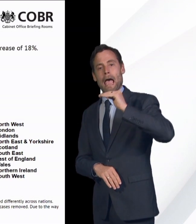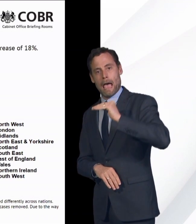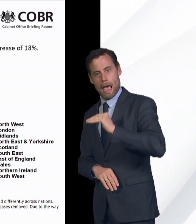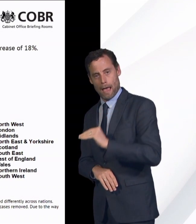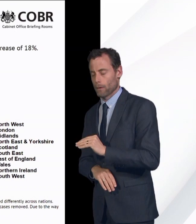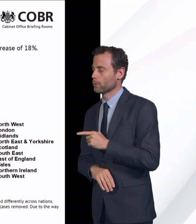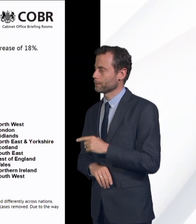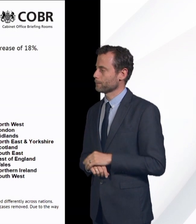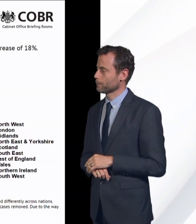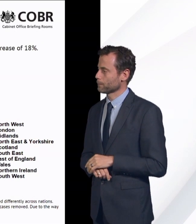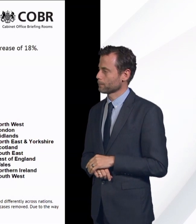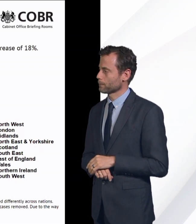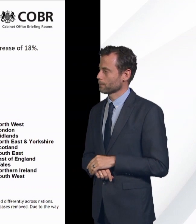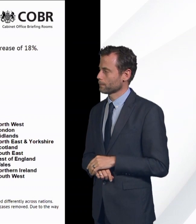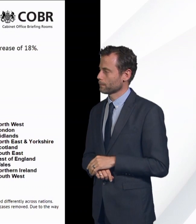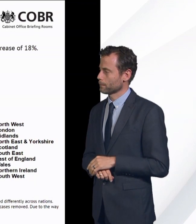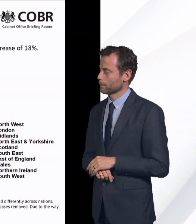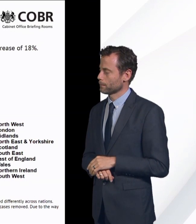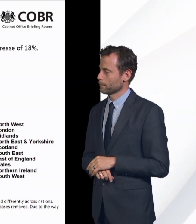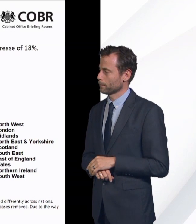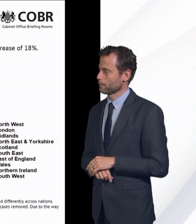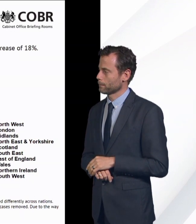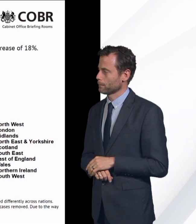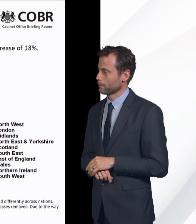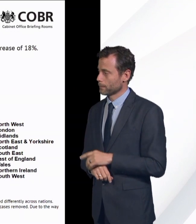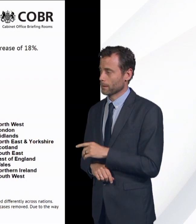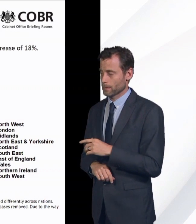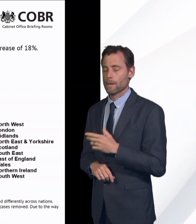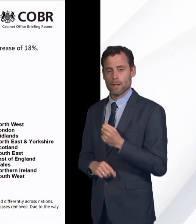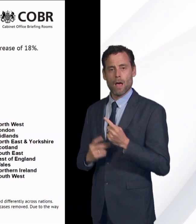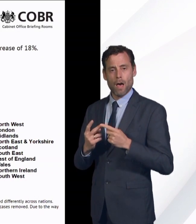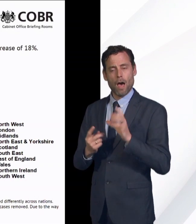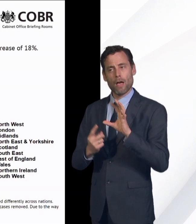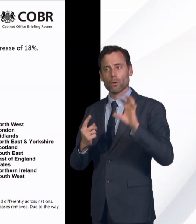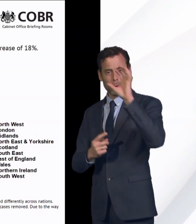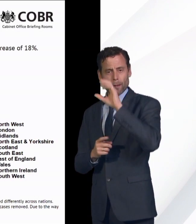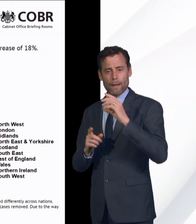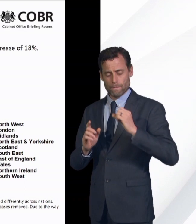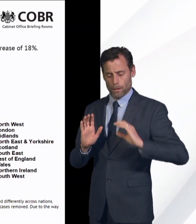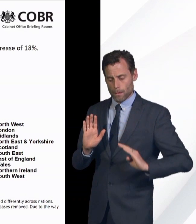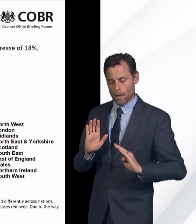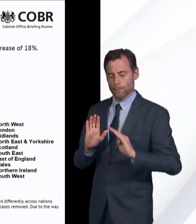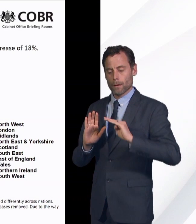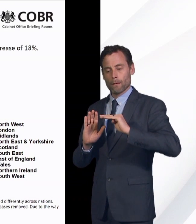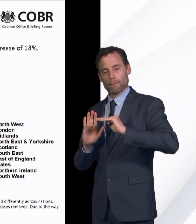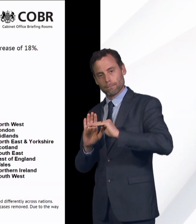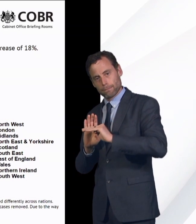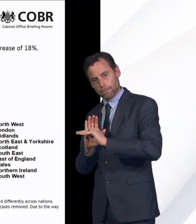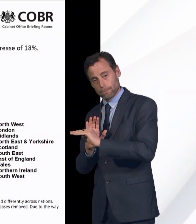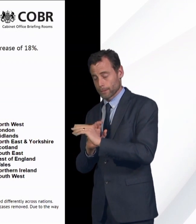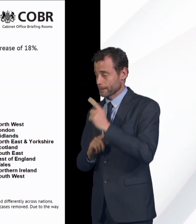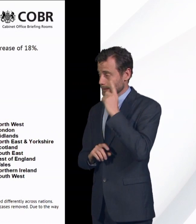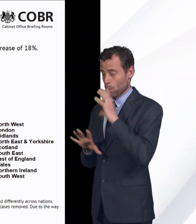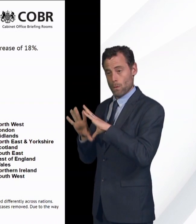also maybe a little bit more slowly, but certainly in other parts of the UK. and there has now been quite a